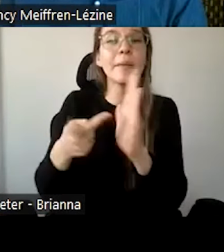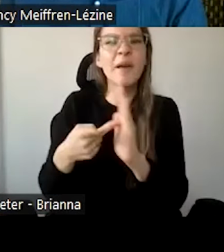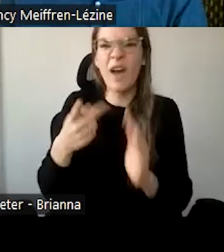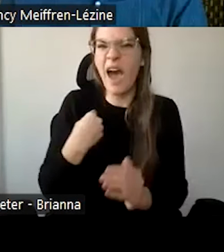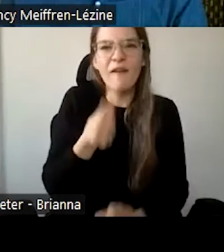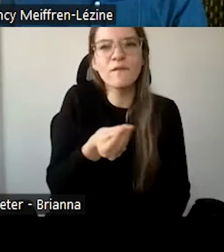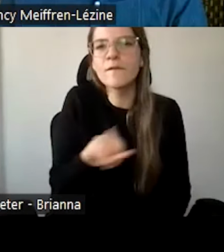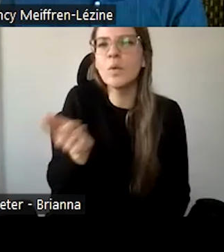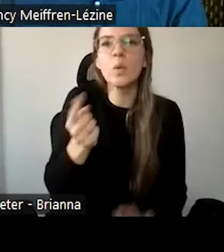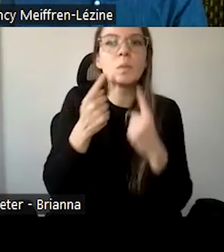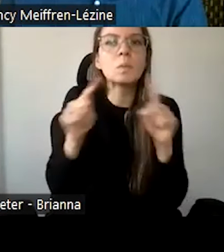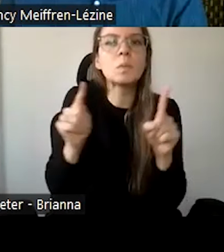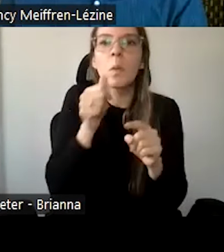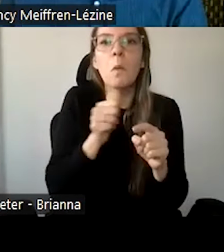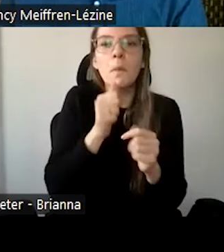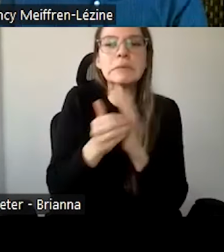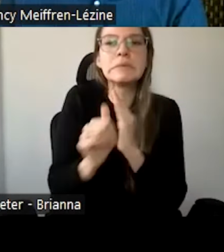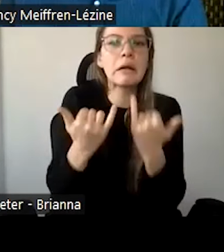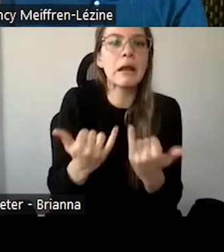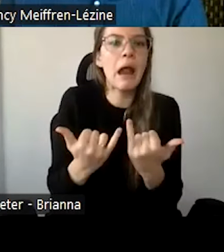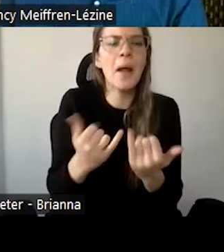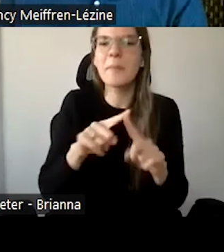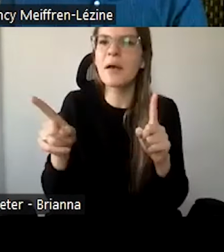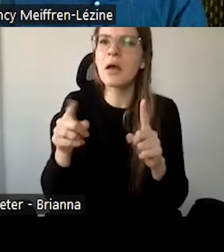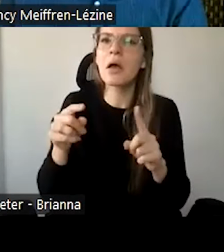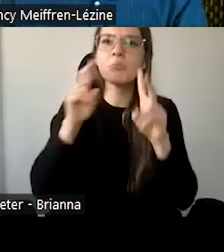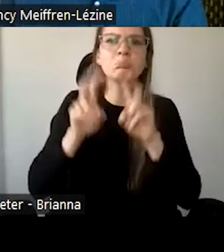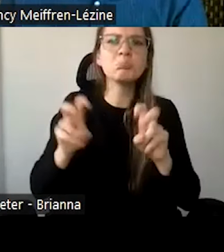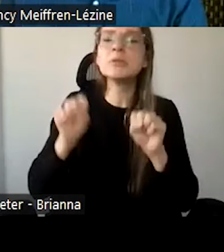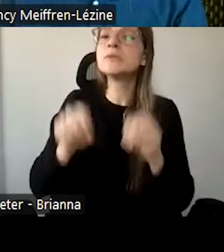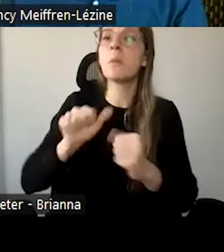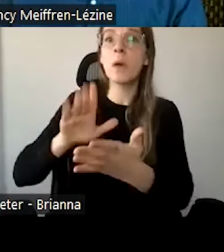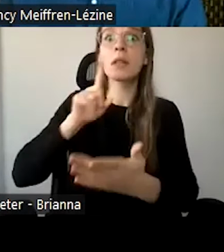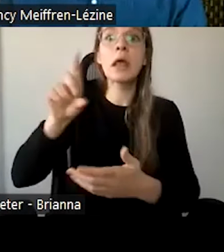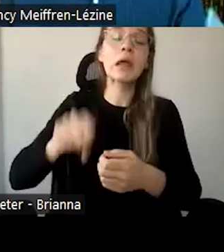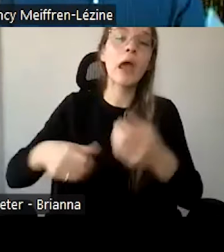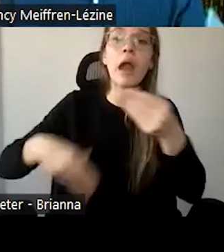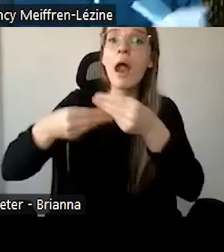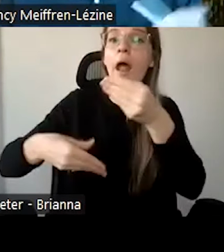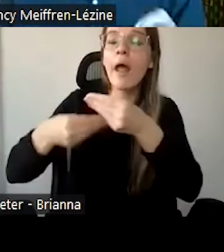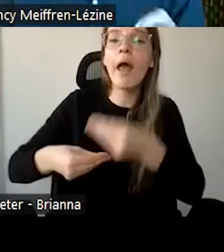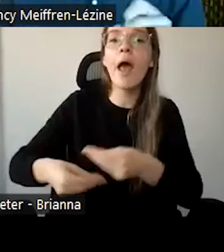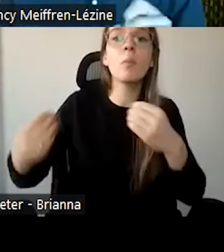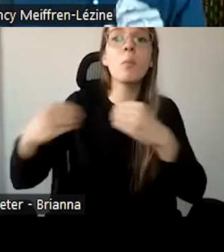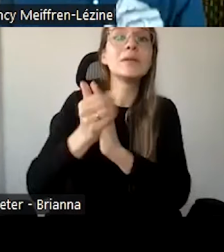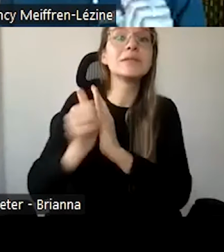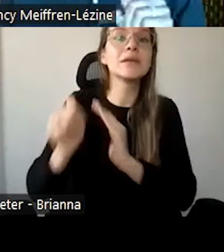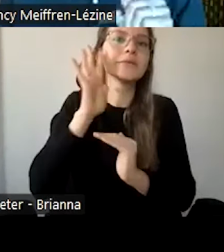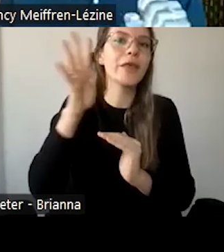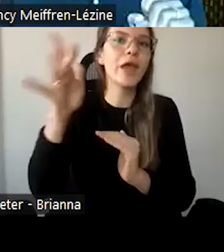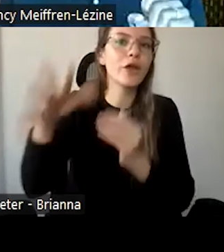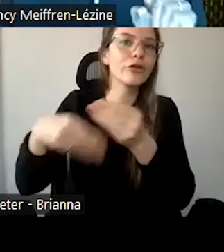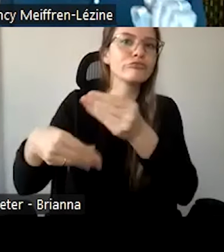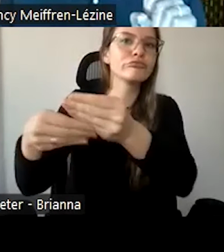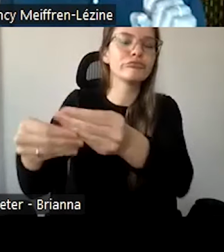coping skills now, but there are some ways that they can add skills later. You might be